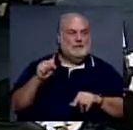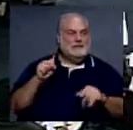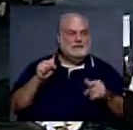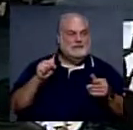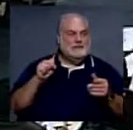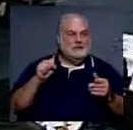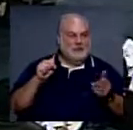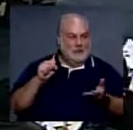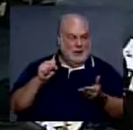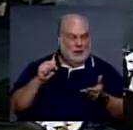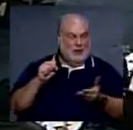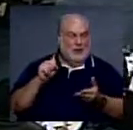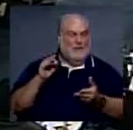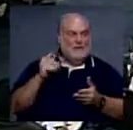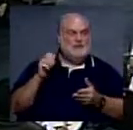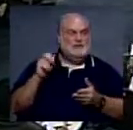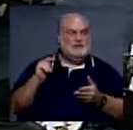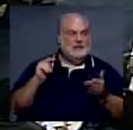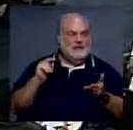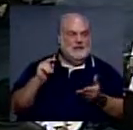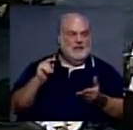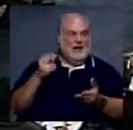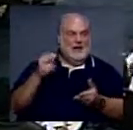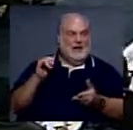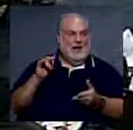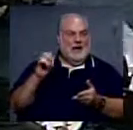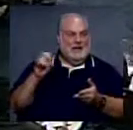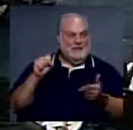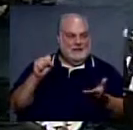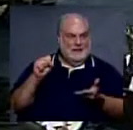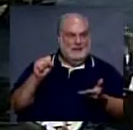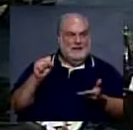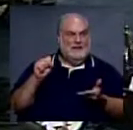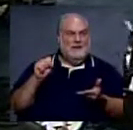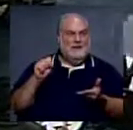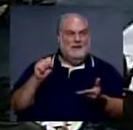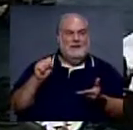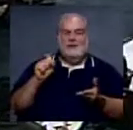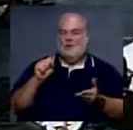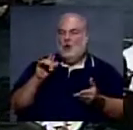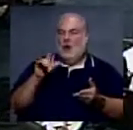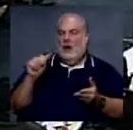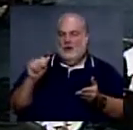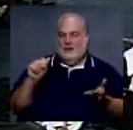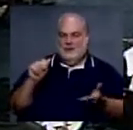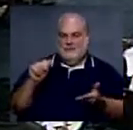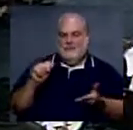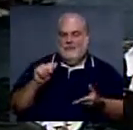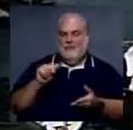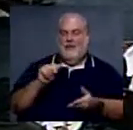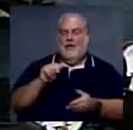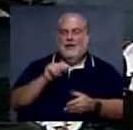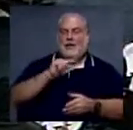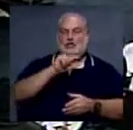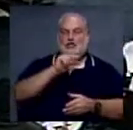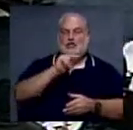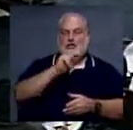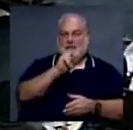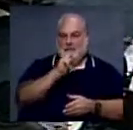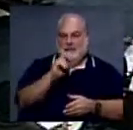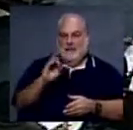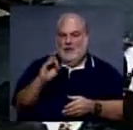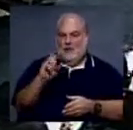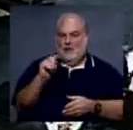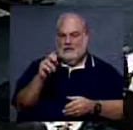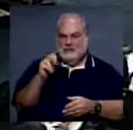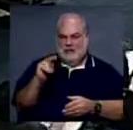Adcock, Vice Mayor Hines, Present. Mayor Stola. Here. Let me call on City Director Gene Fordson for our invocation, please. Will you join